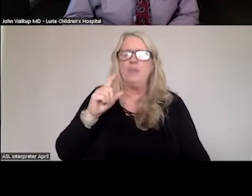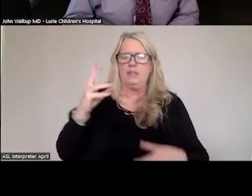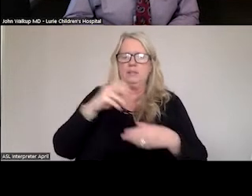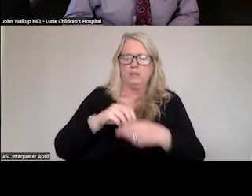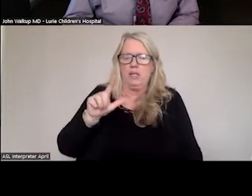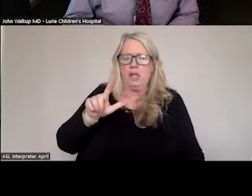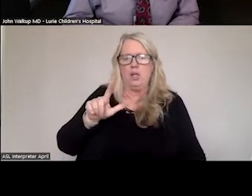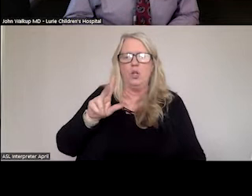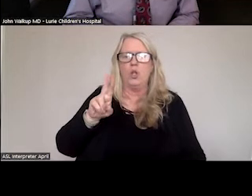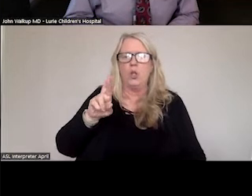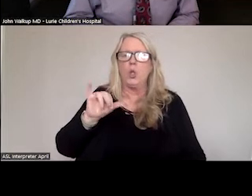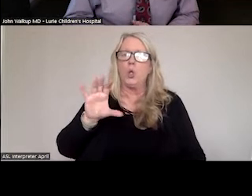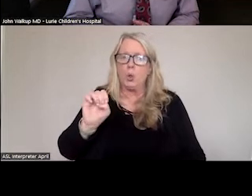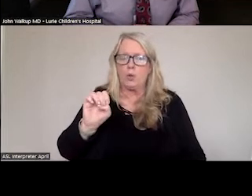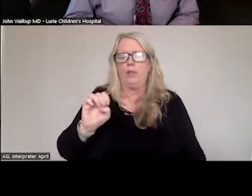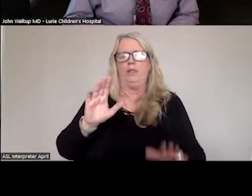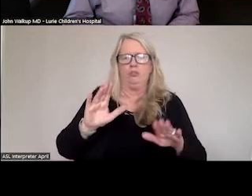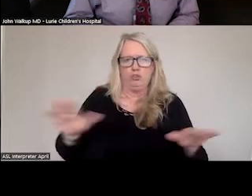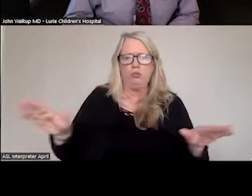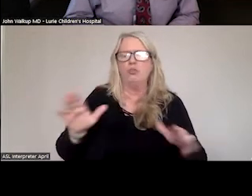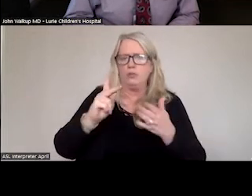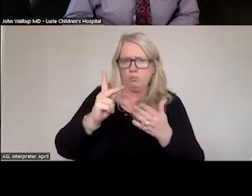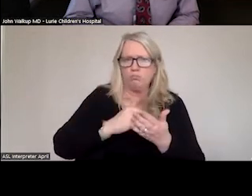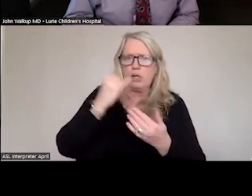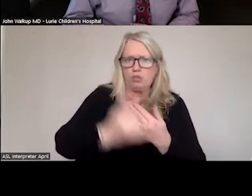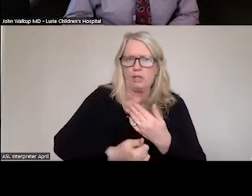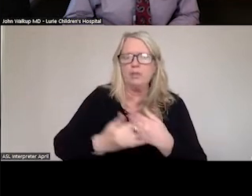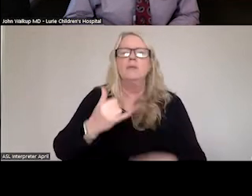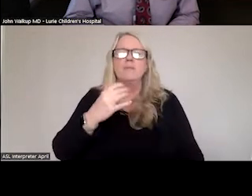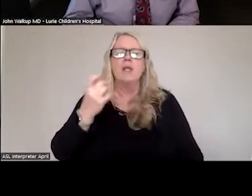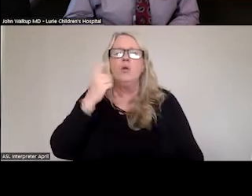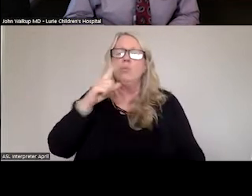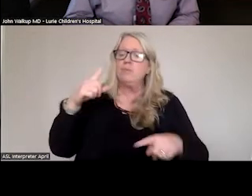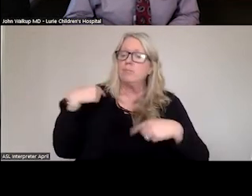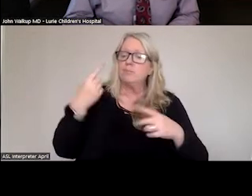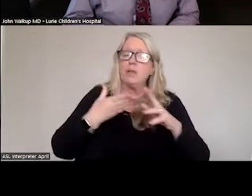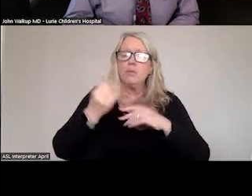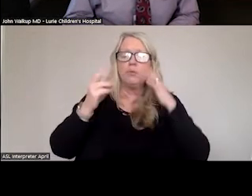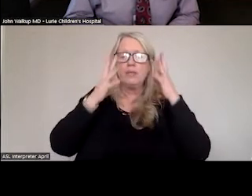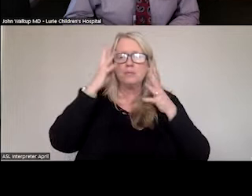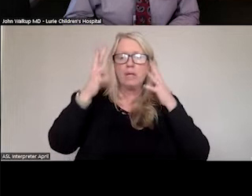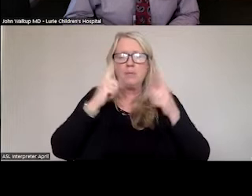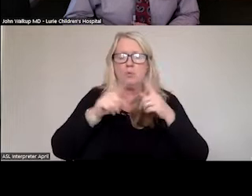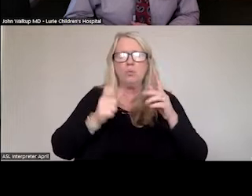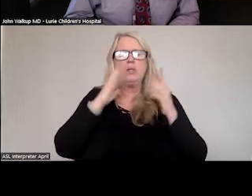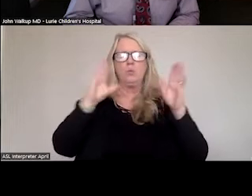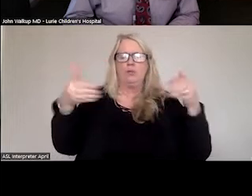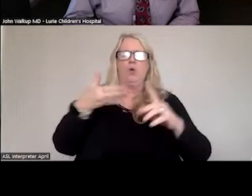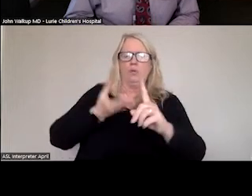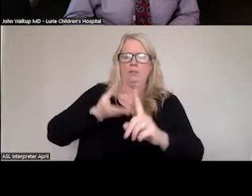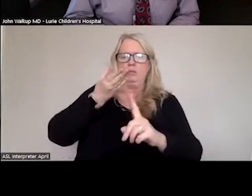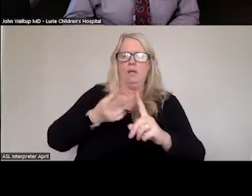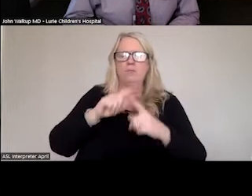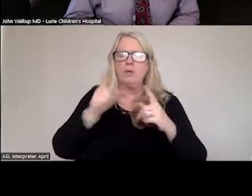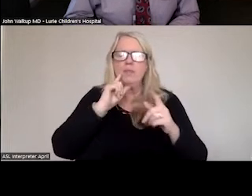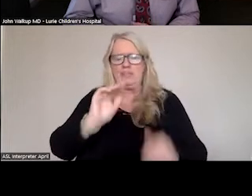very rarely have we been in a situation where we're able to, again, put young people at the center of developing a shared theory of how they